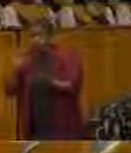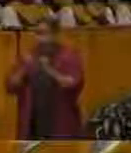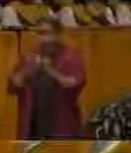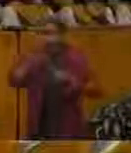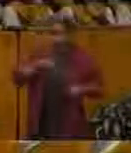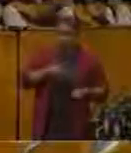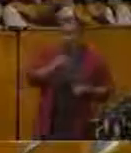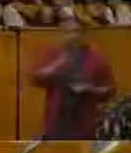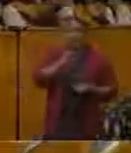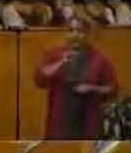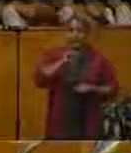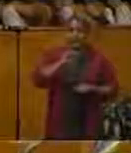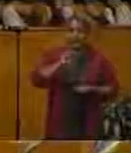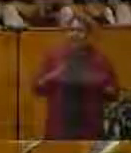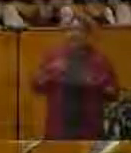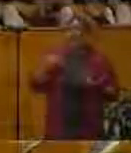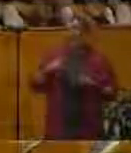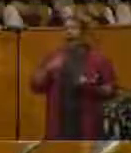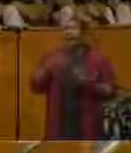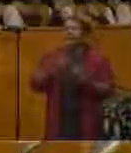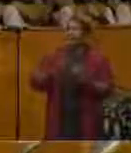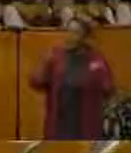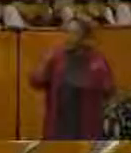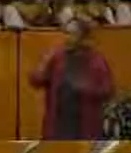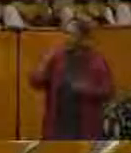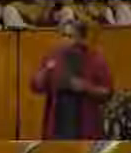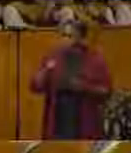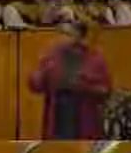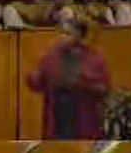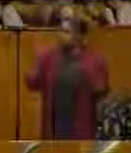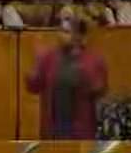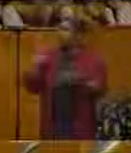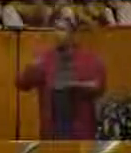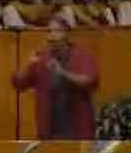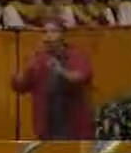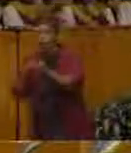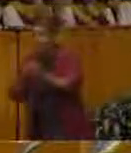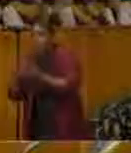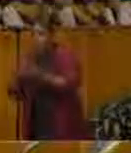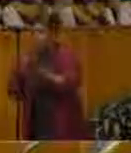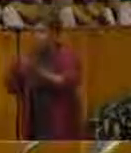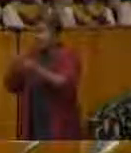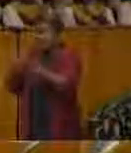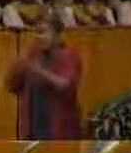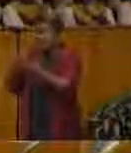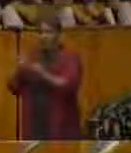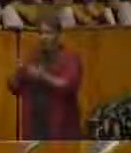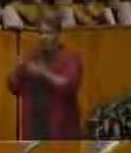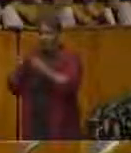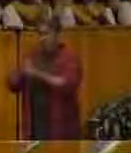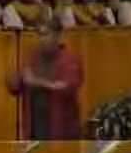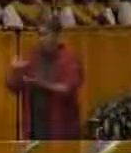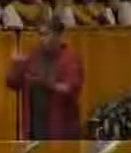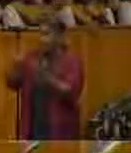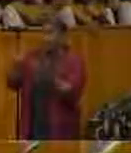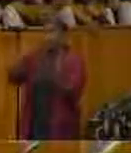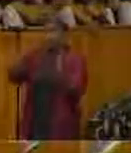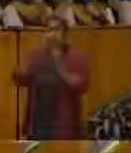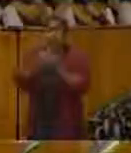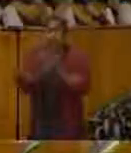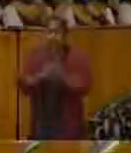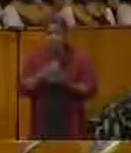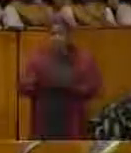Baptist Church. I double dog dare you to look at whatever your organization has done and ask yourself, have they done